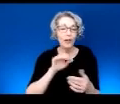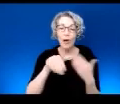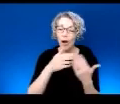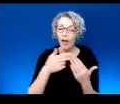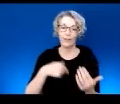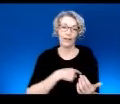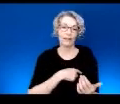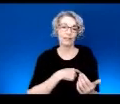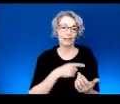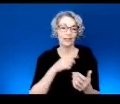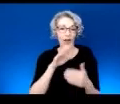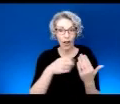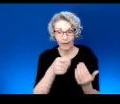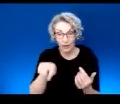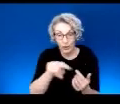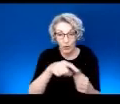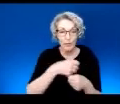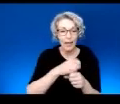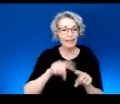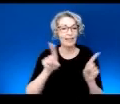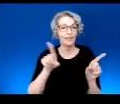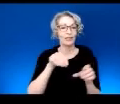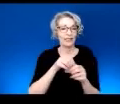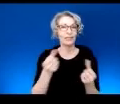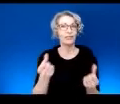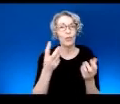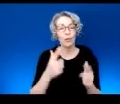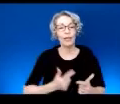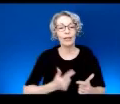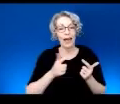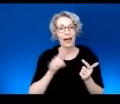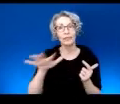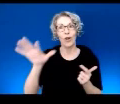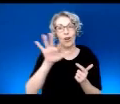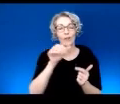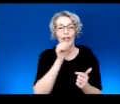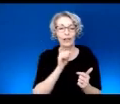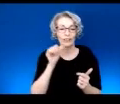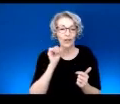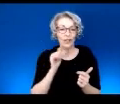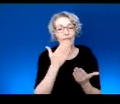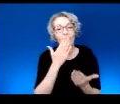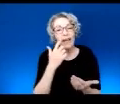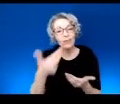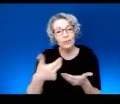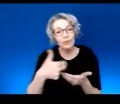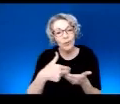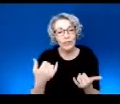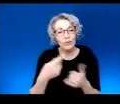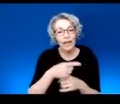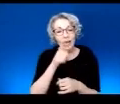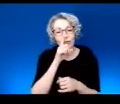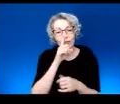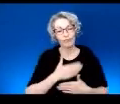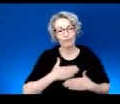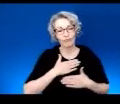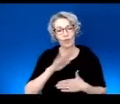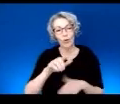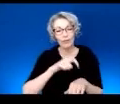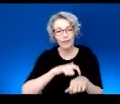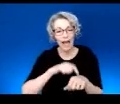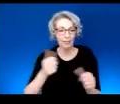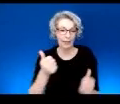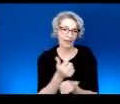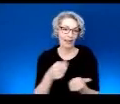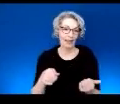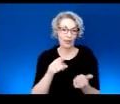many lives across Arizona. So I really thank you so much for joining me today and appreciate your time and all that you do.